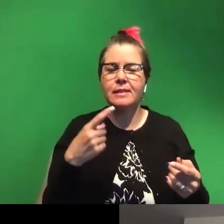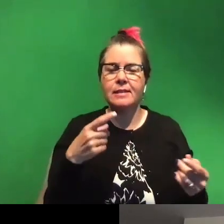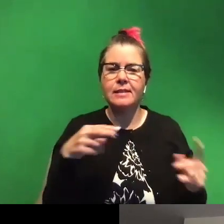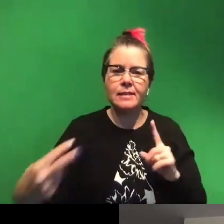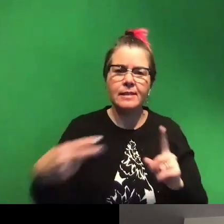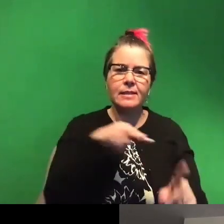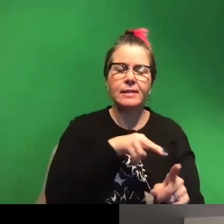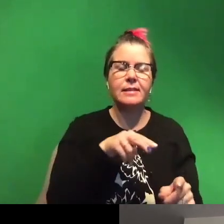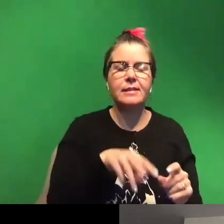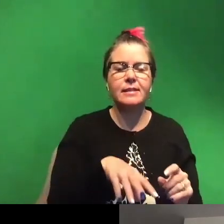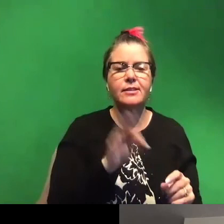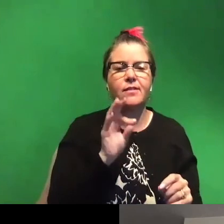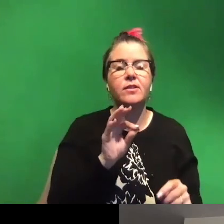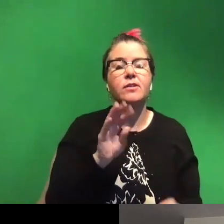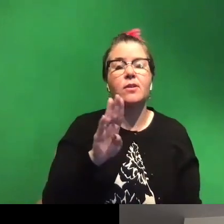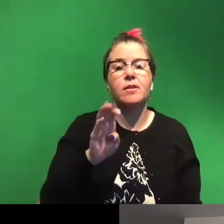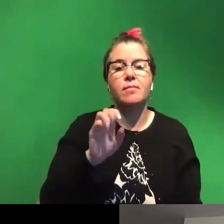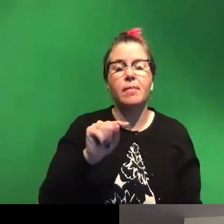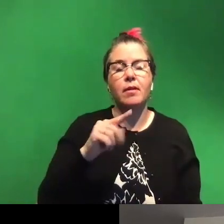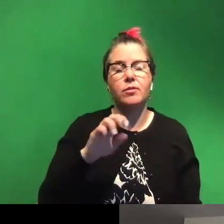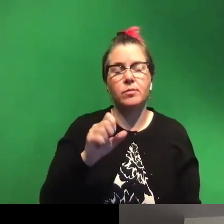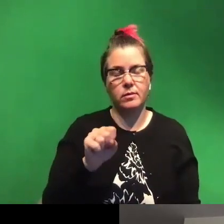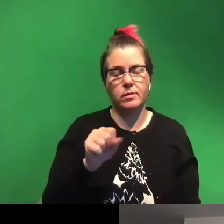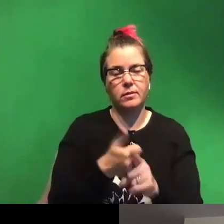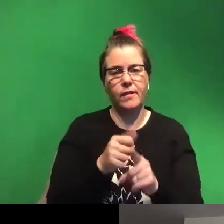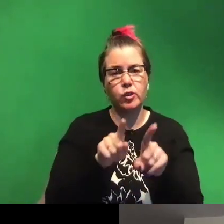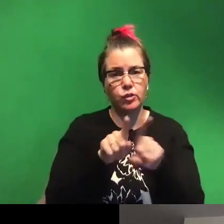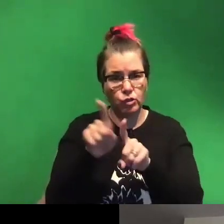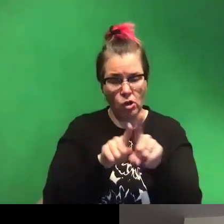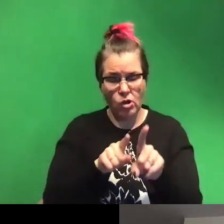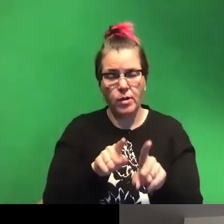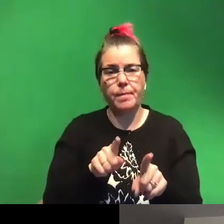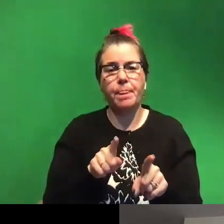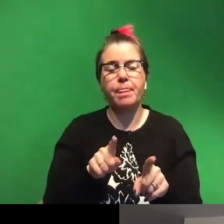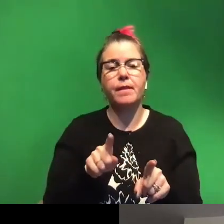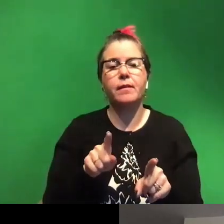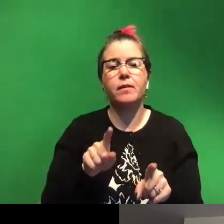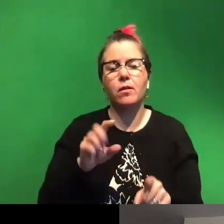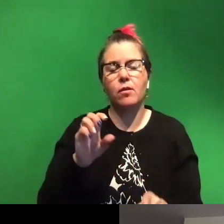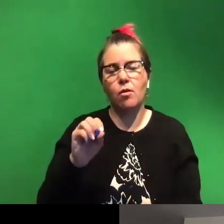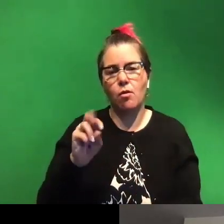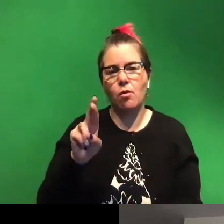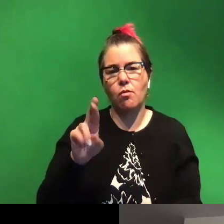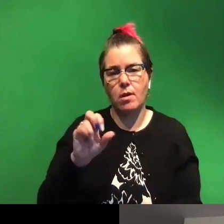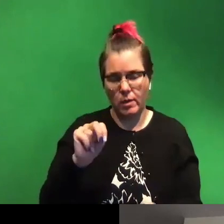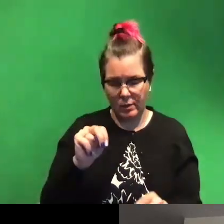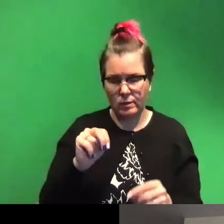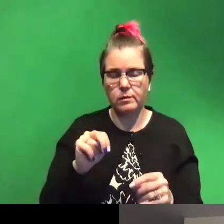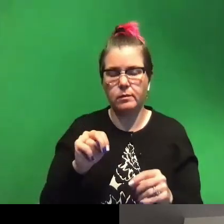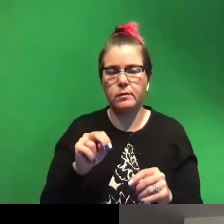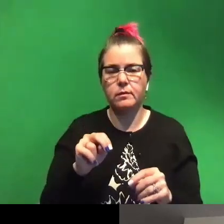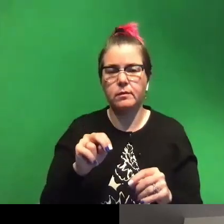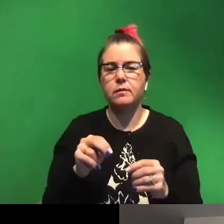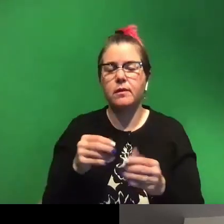discovery. So Betelgeuse is a star that it's in the constellation of Orion. It's very close.